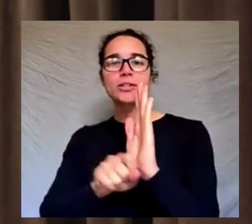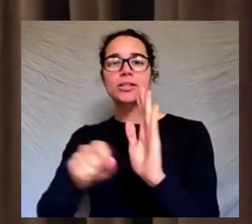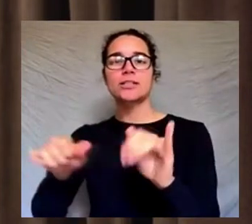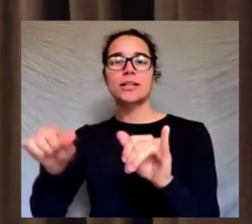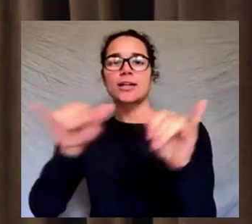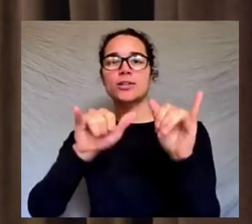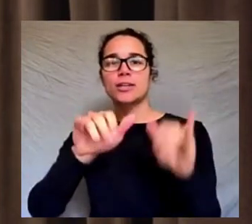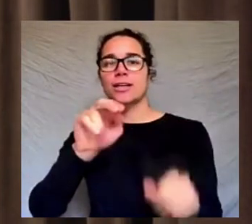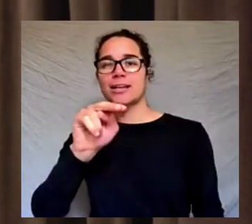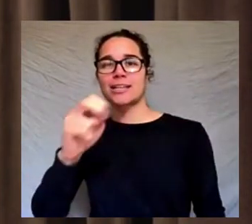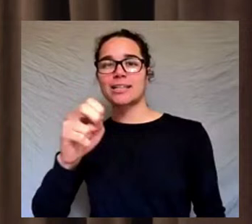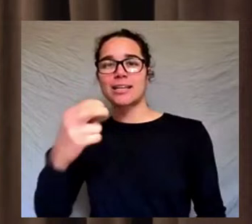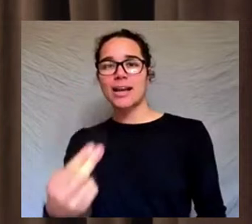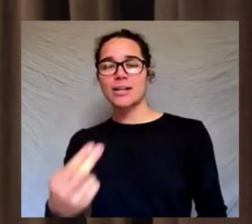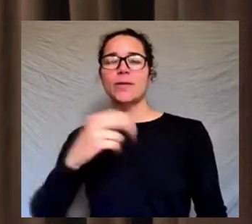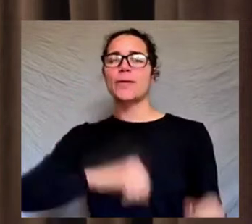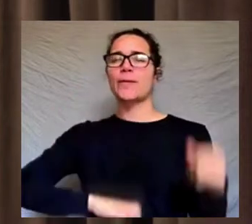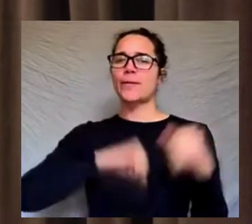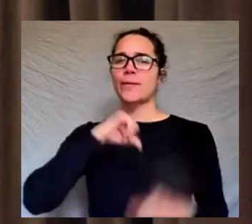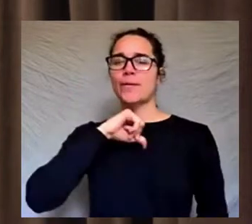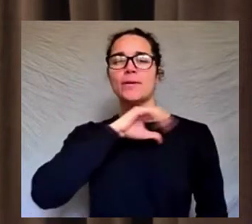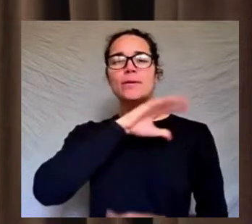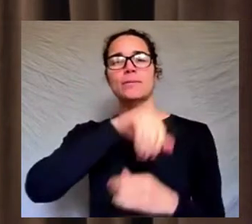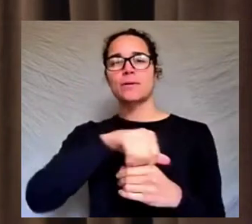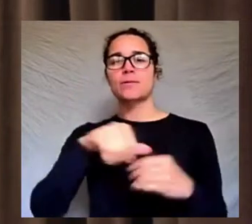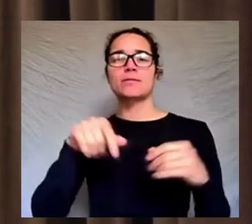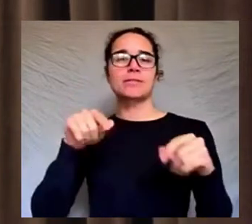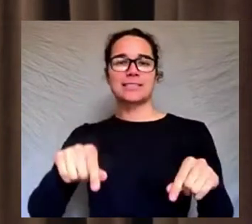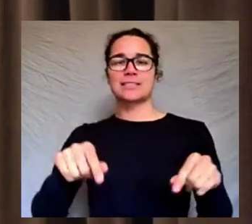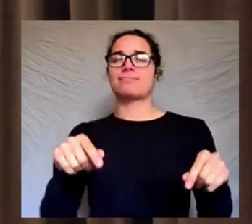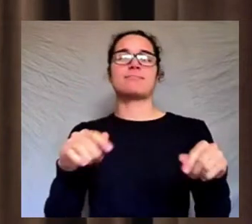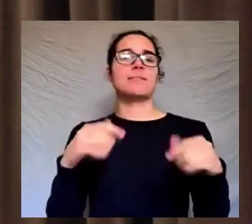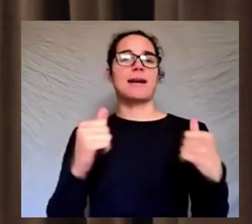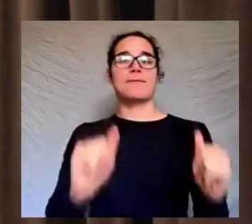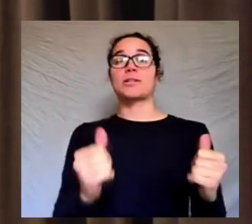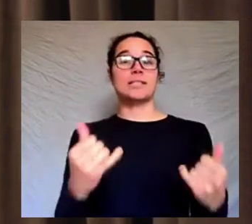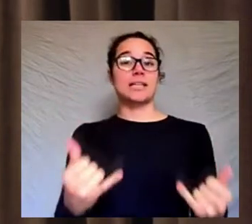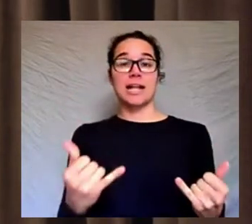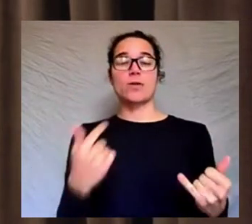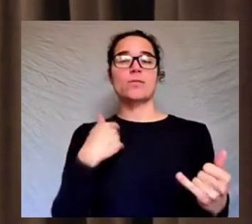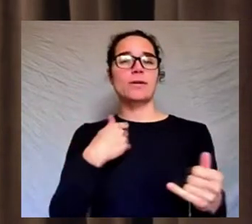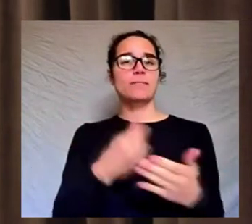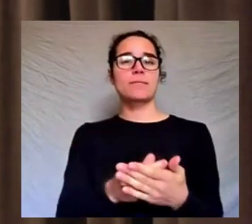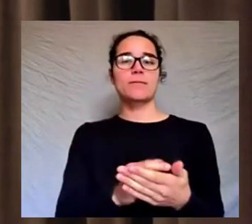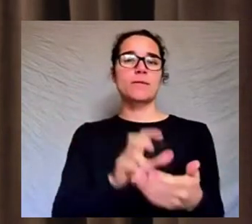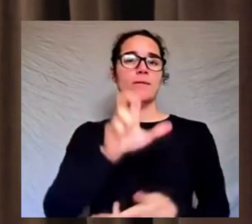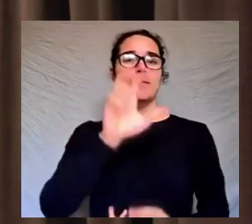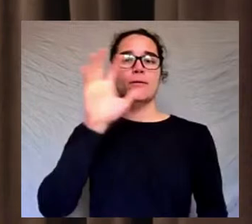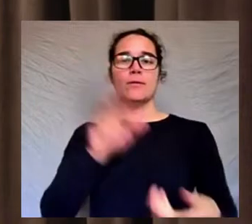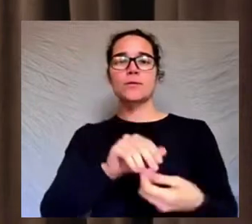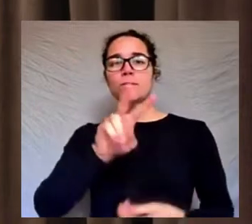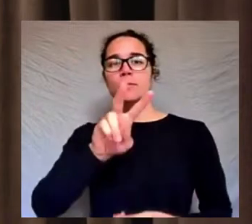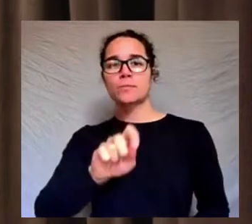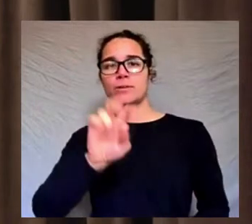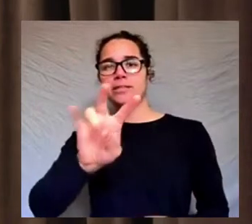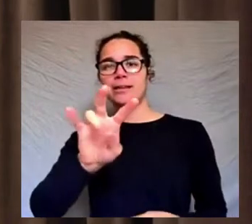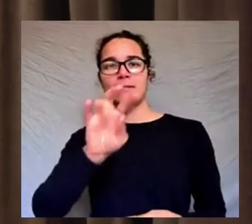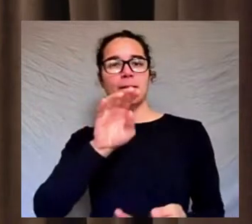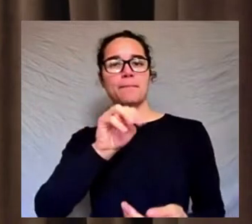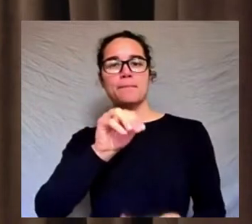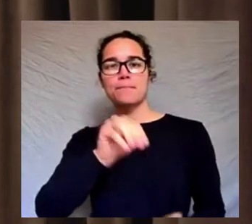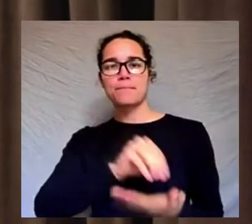so proud to be a part of these efforts, and to date we have funded over $2.7 million towards educating for